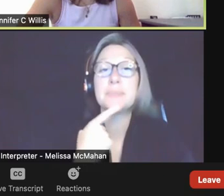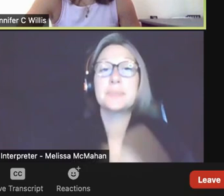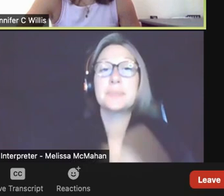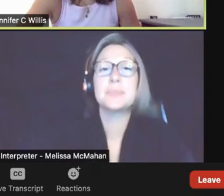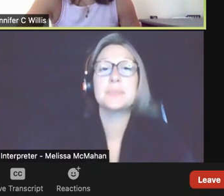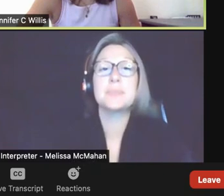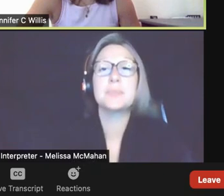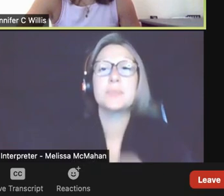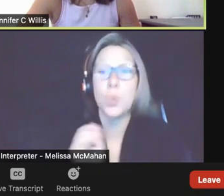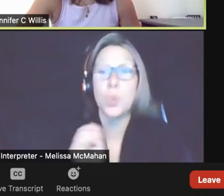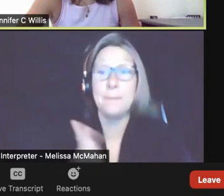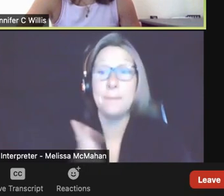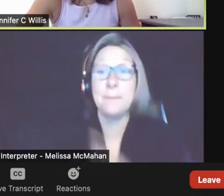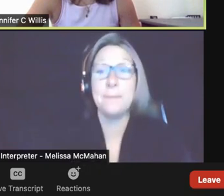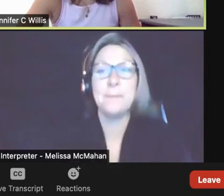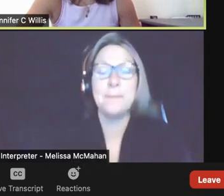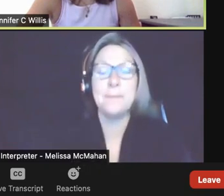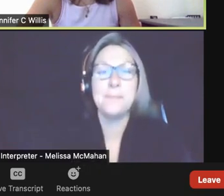Okay.